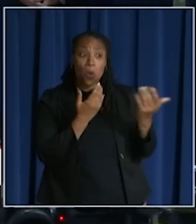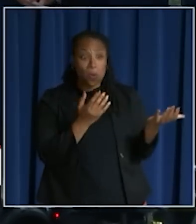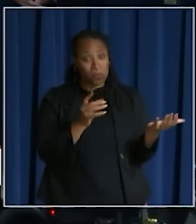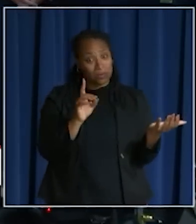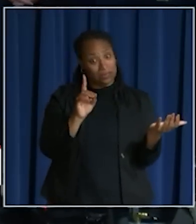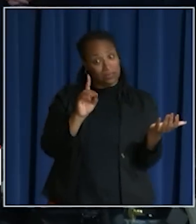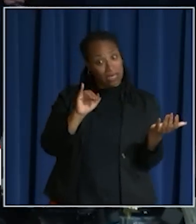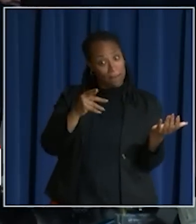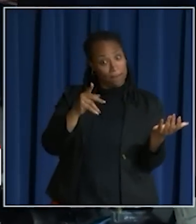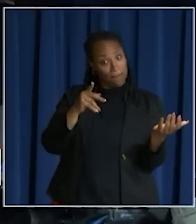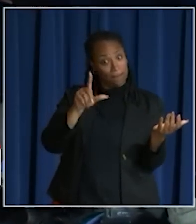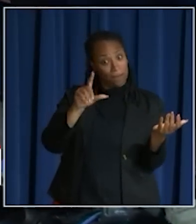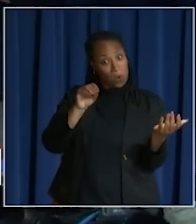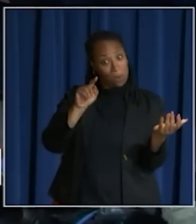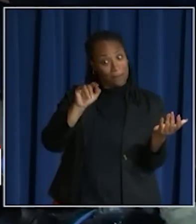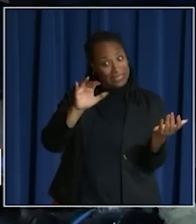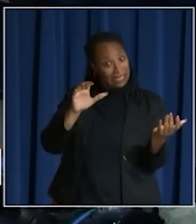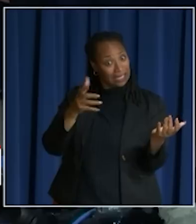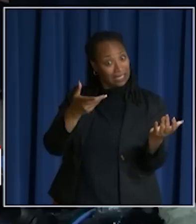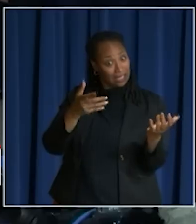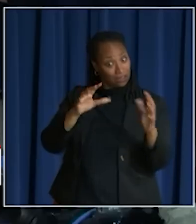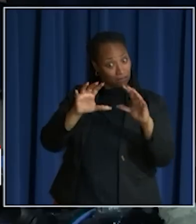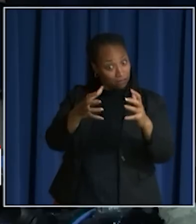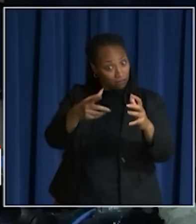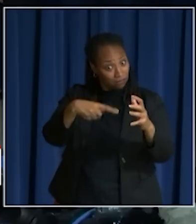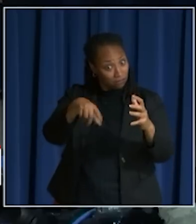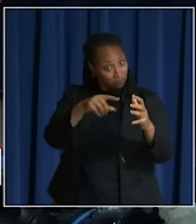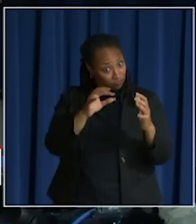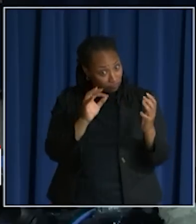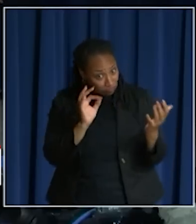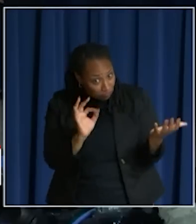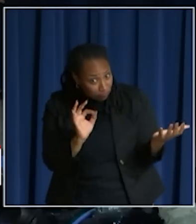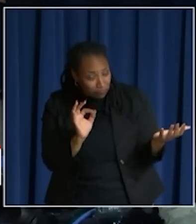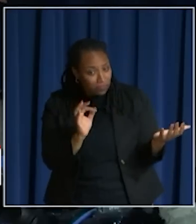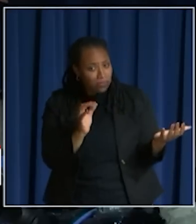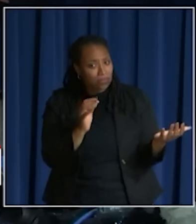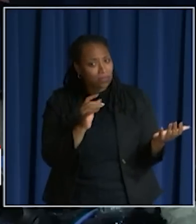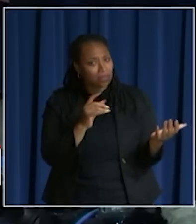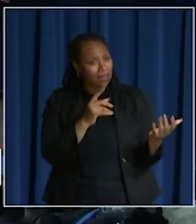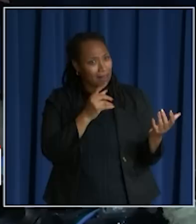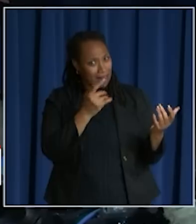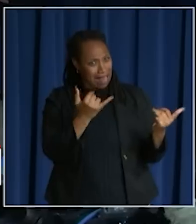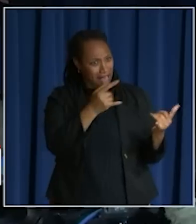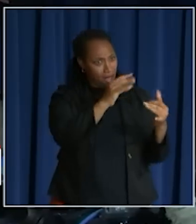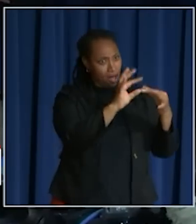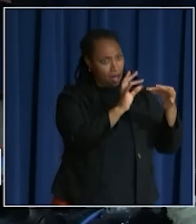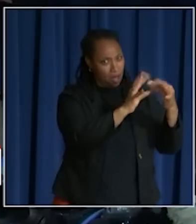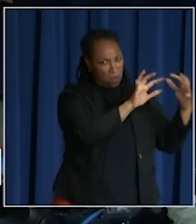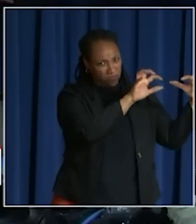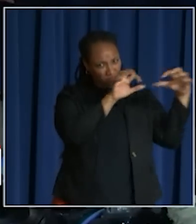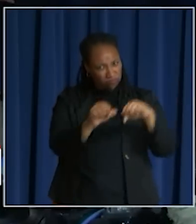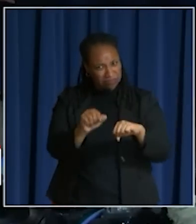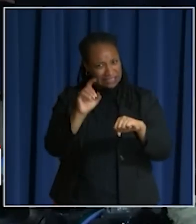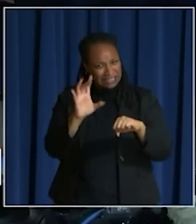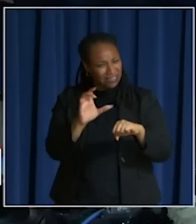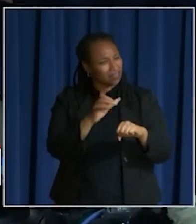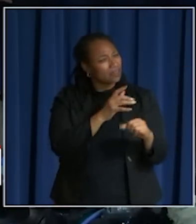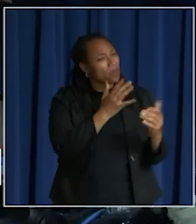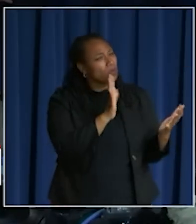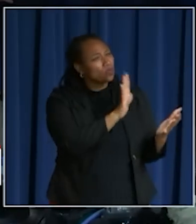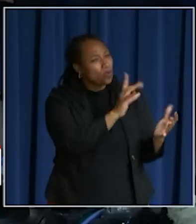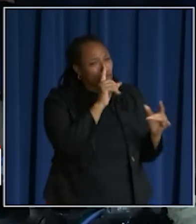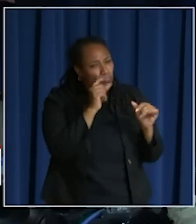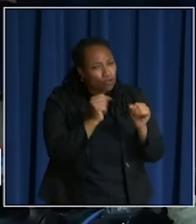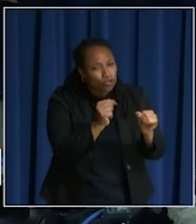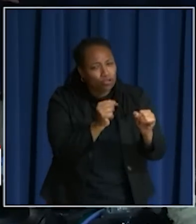your role as mayor. So, you know, as far as your relationship and your strategy, you know, what do you